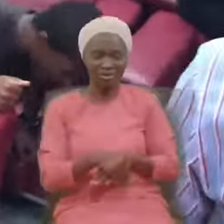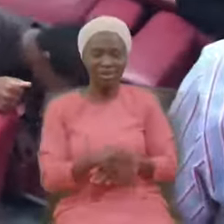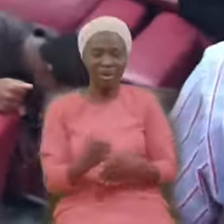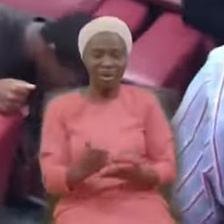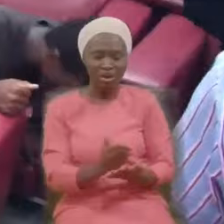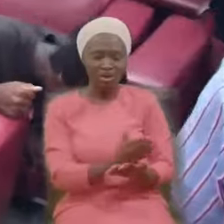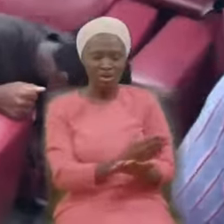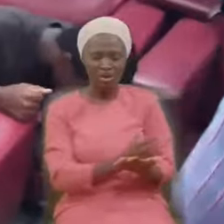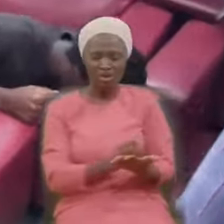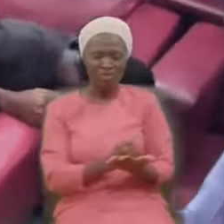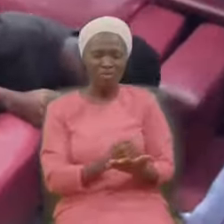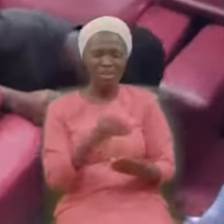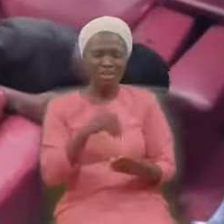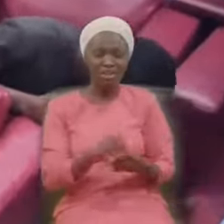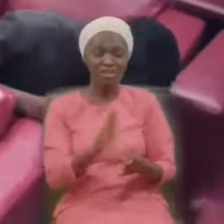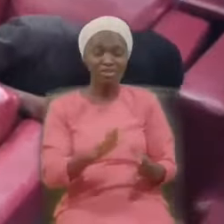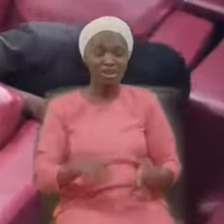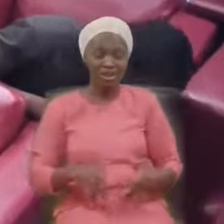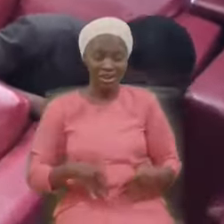Recovery your life tonight.